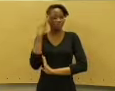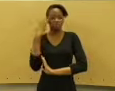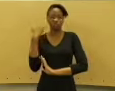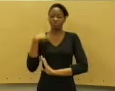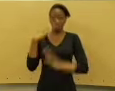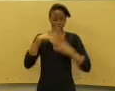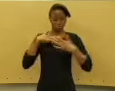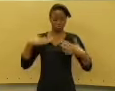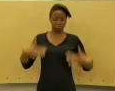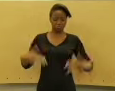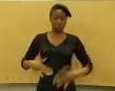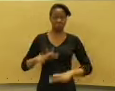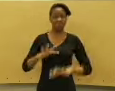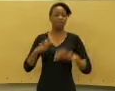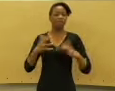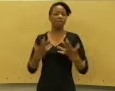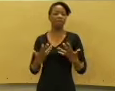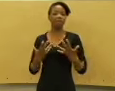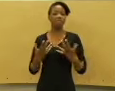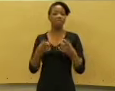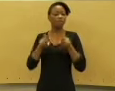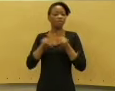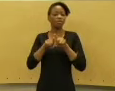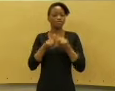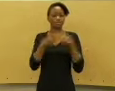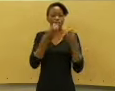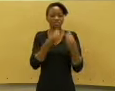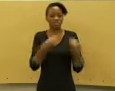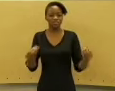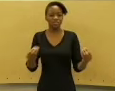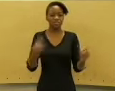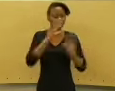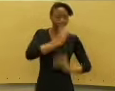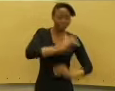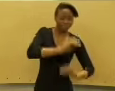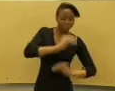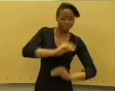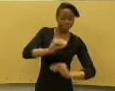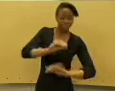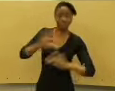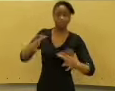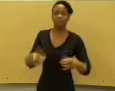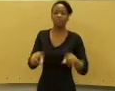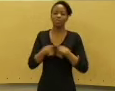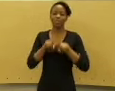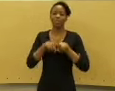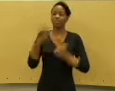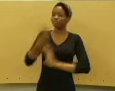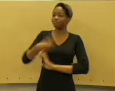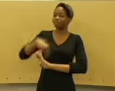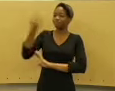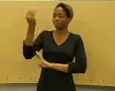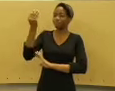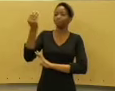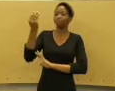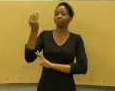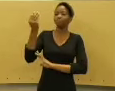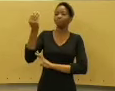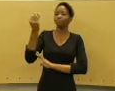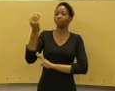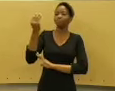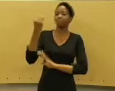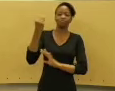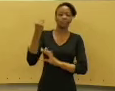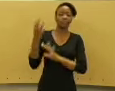conversation with our children in the first respect, but more importantly with adults as well? I wonder if you'd care to share about that and your